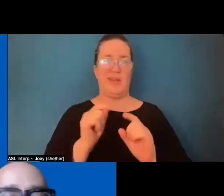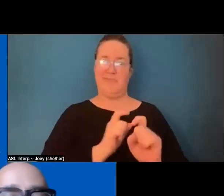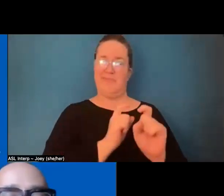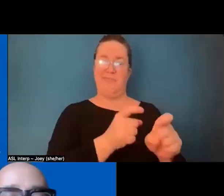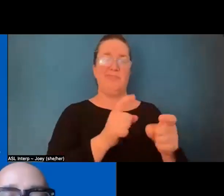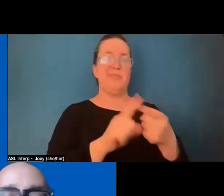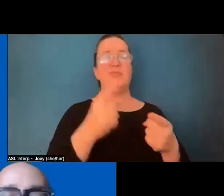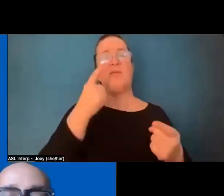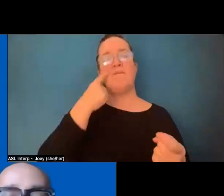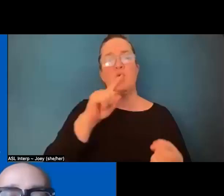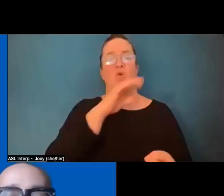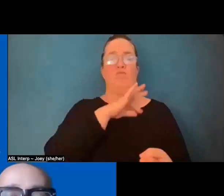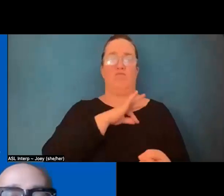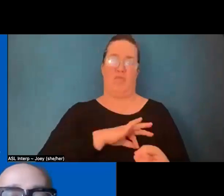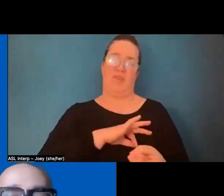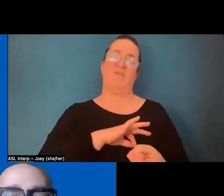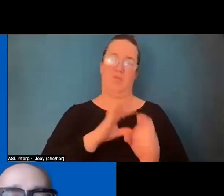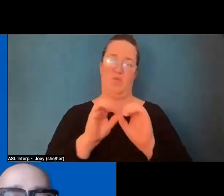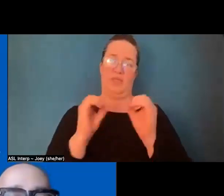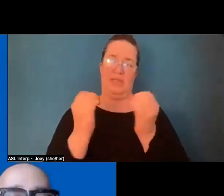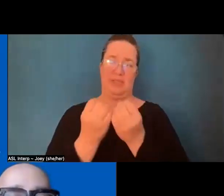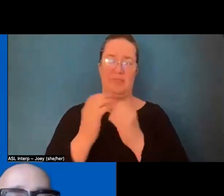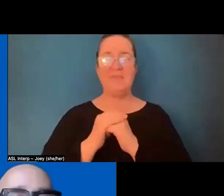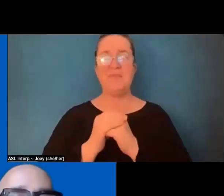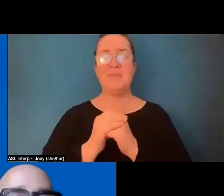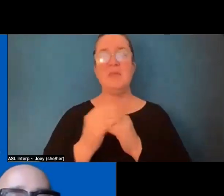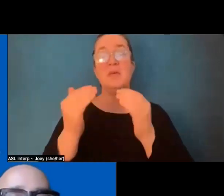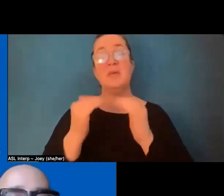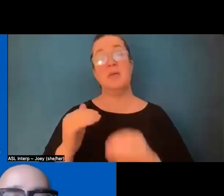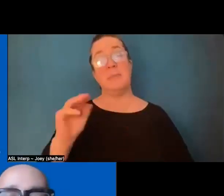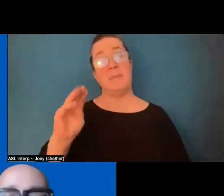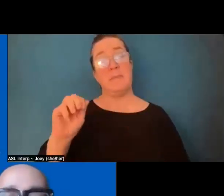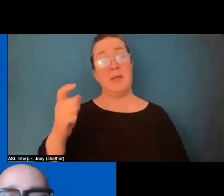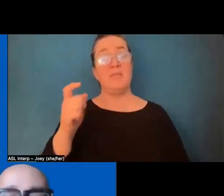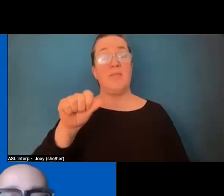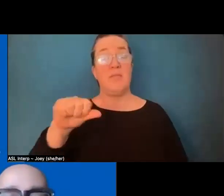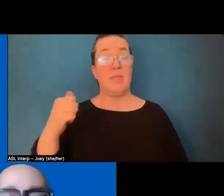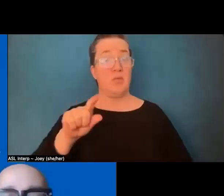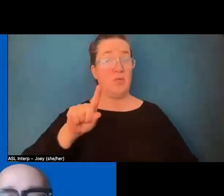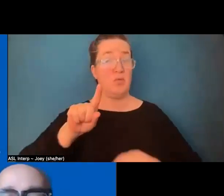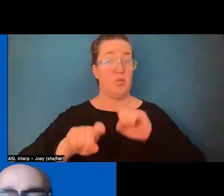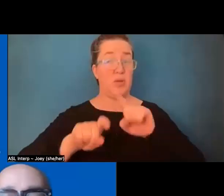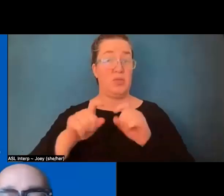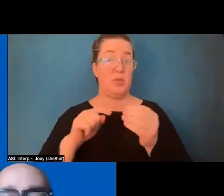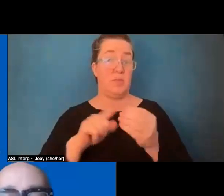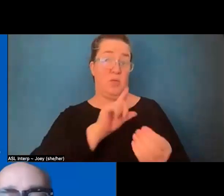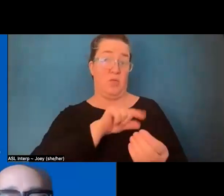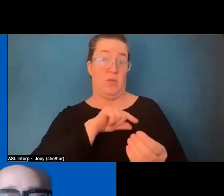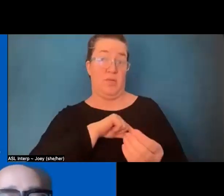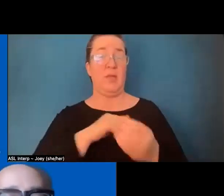Great. Max, this is another one about eligibility. Is there a matching requirement for this